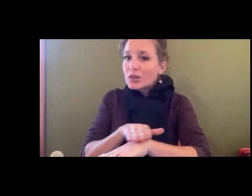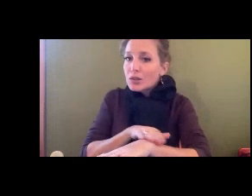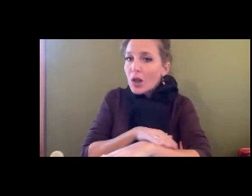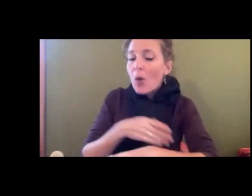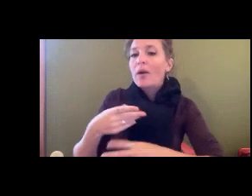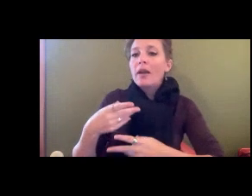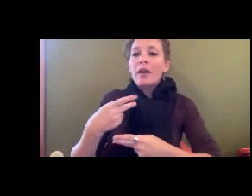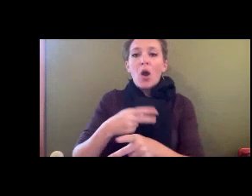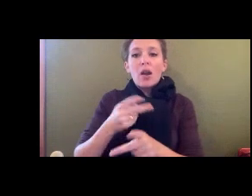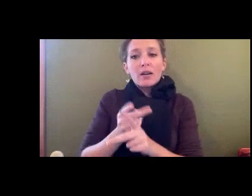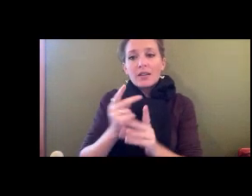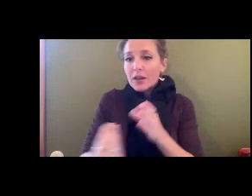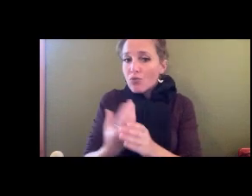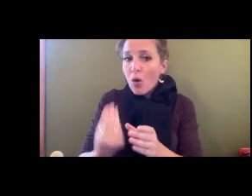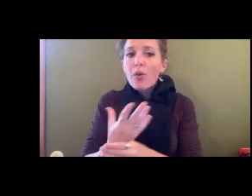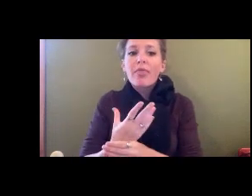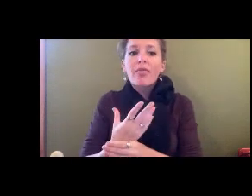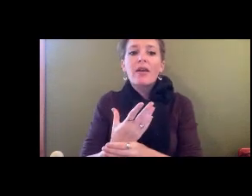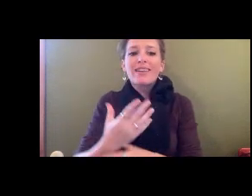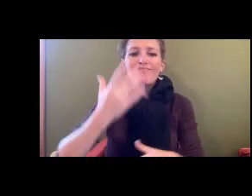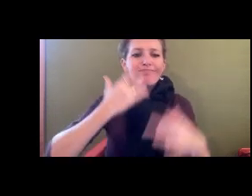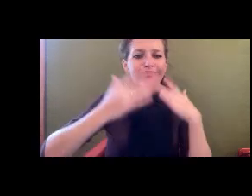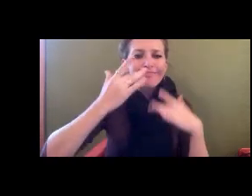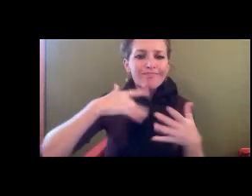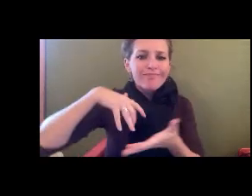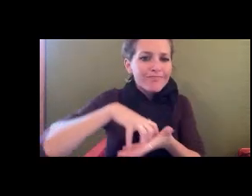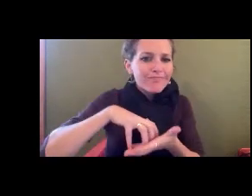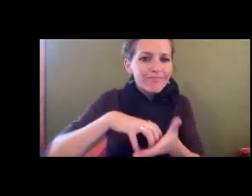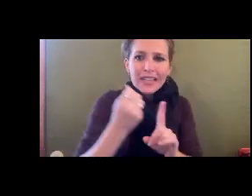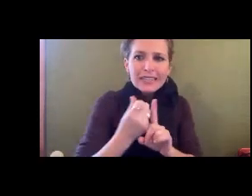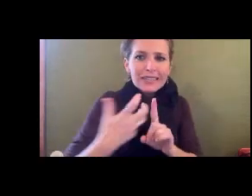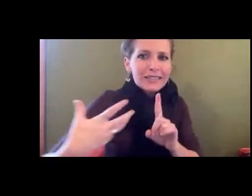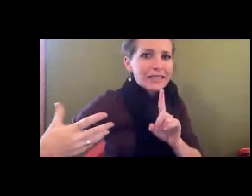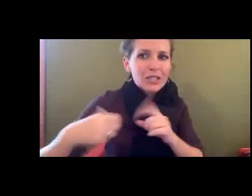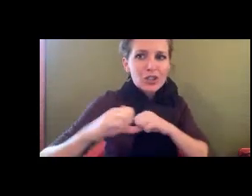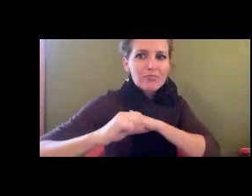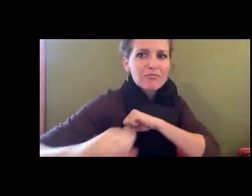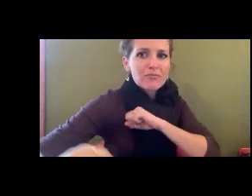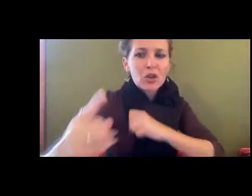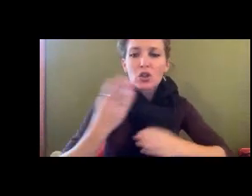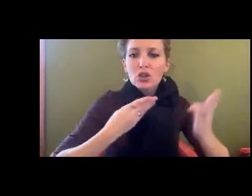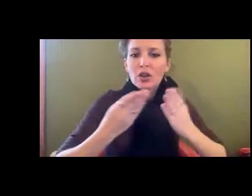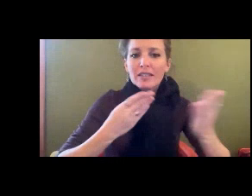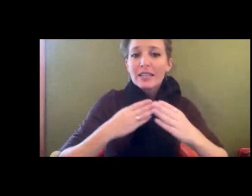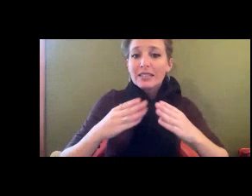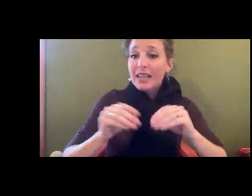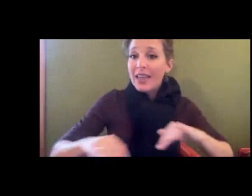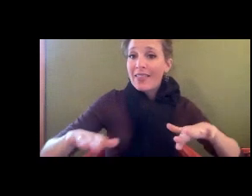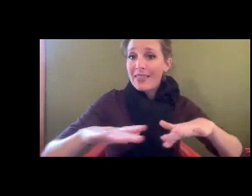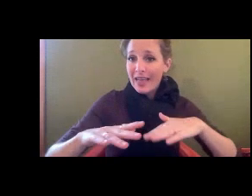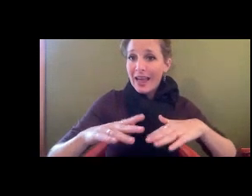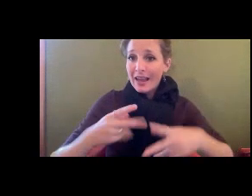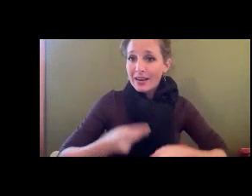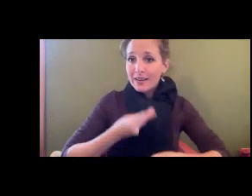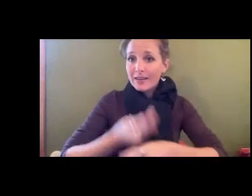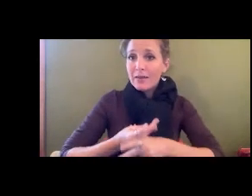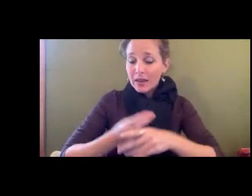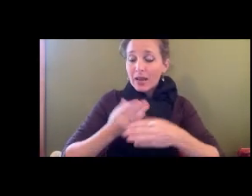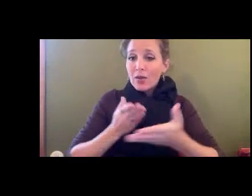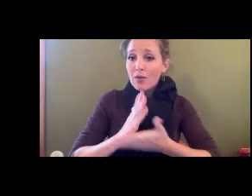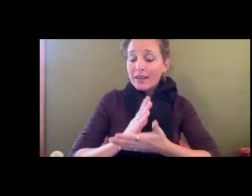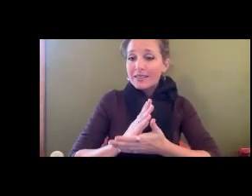also the lack or the weak extension services and lack of land tenure rights, especially in underserved communities,